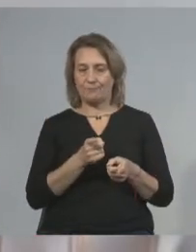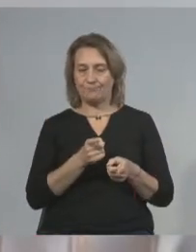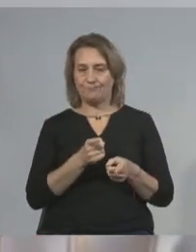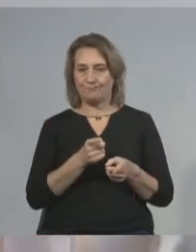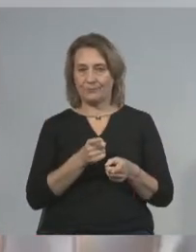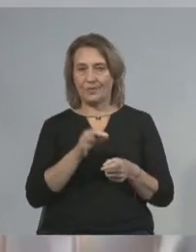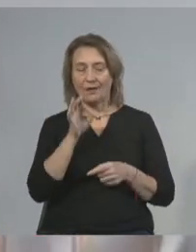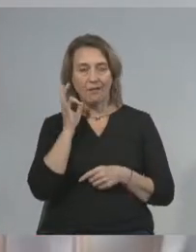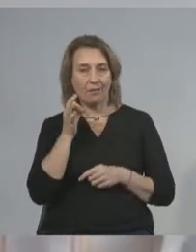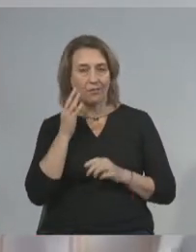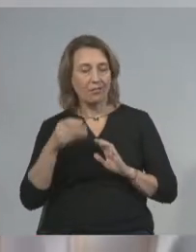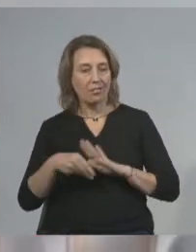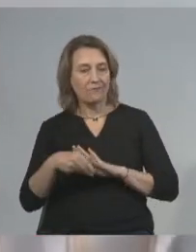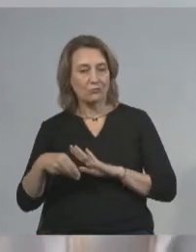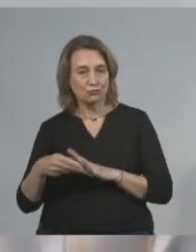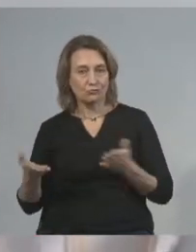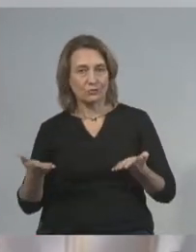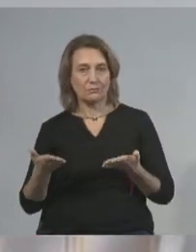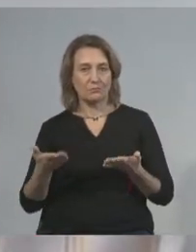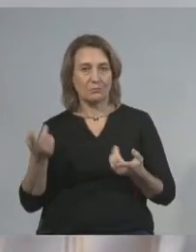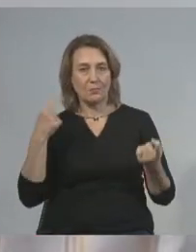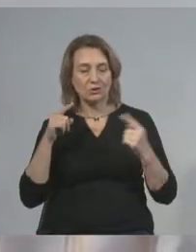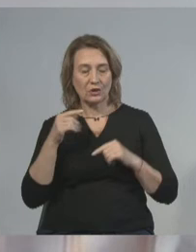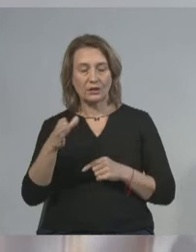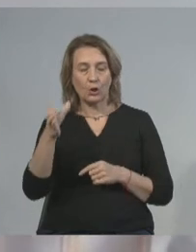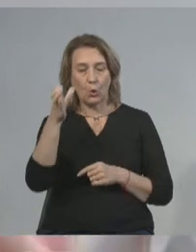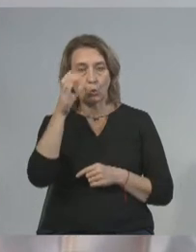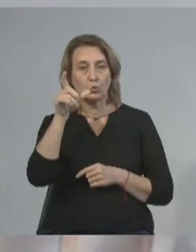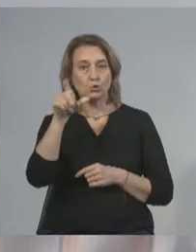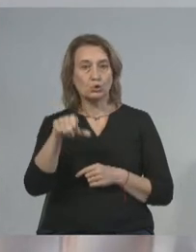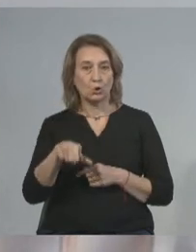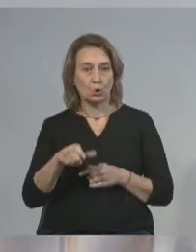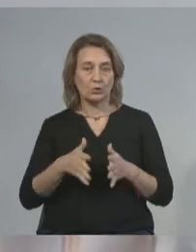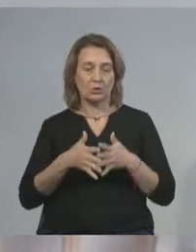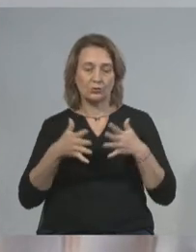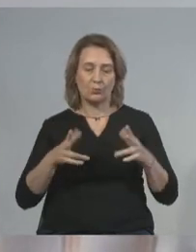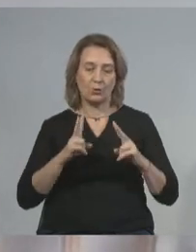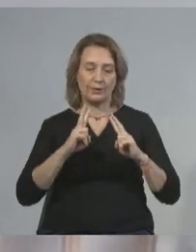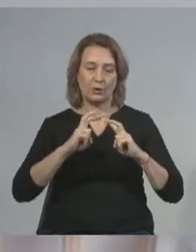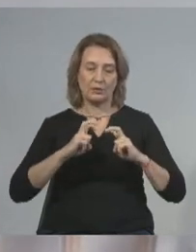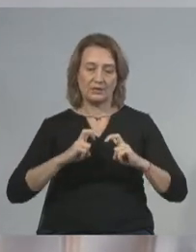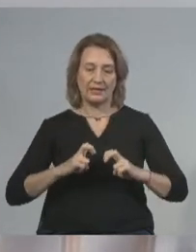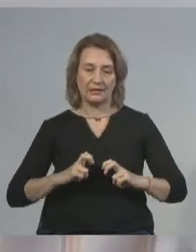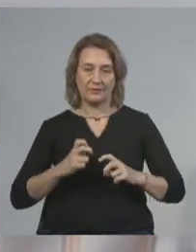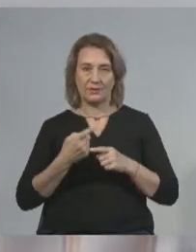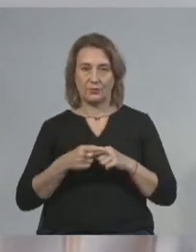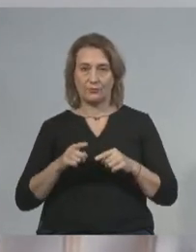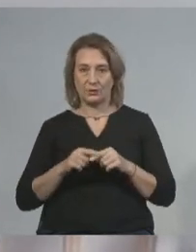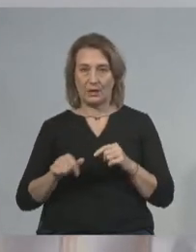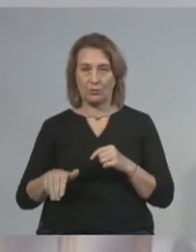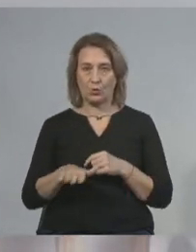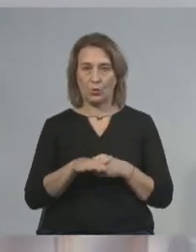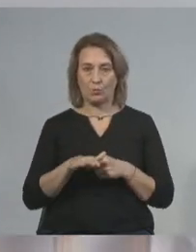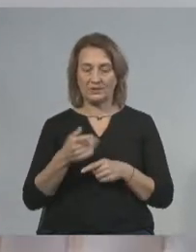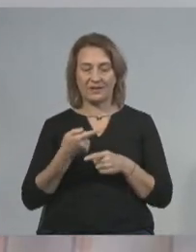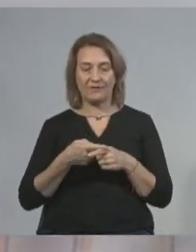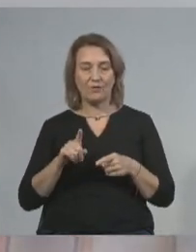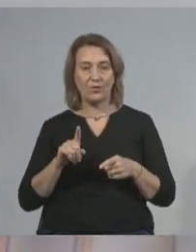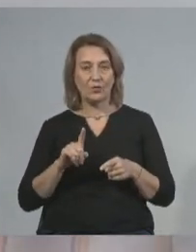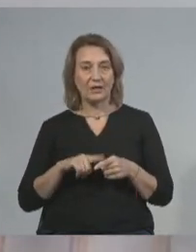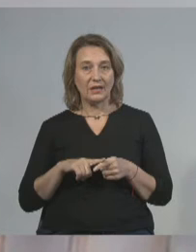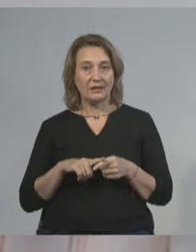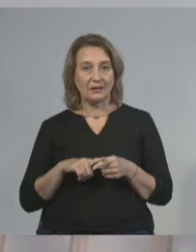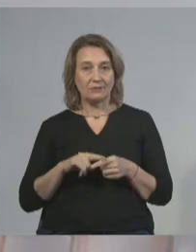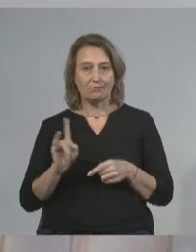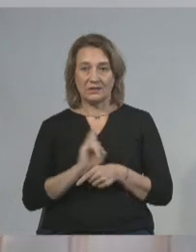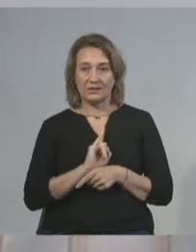traps of thinking and of course scientists are researching this